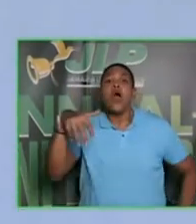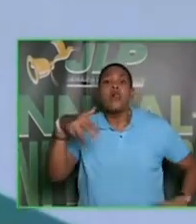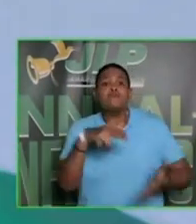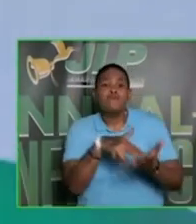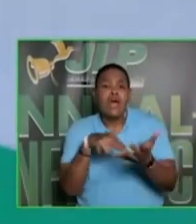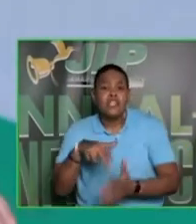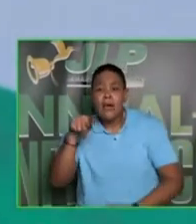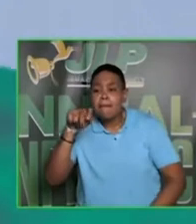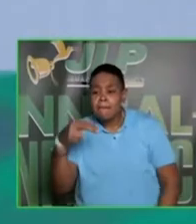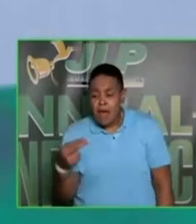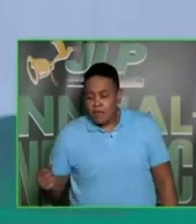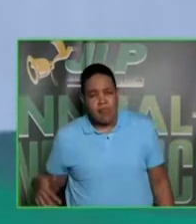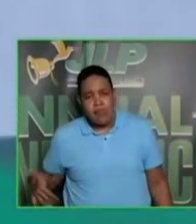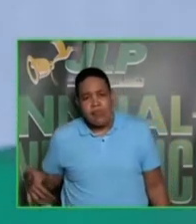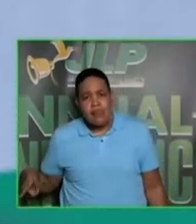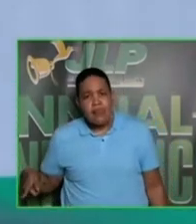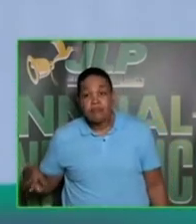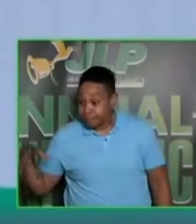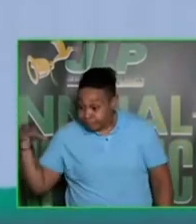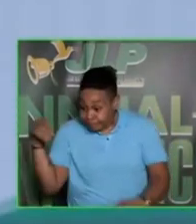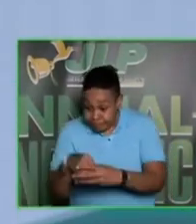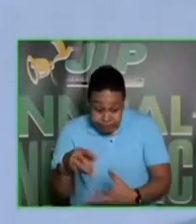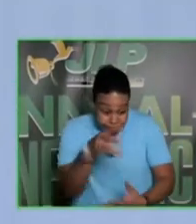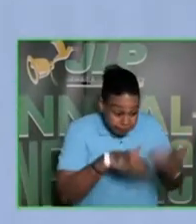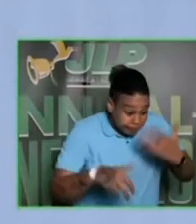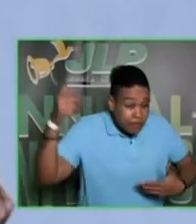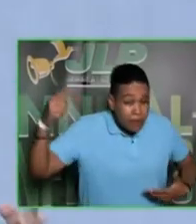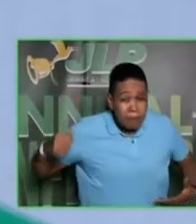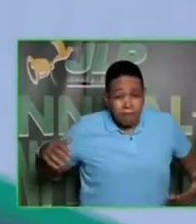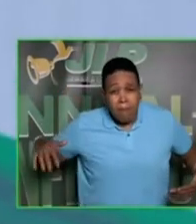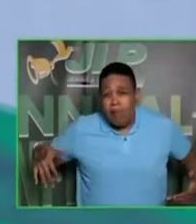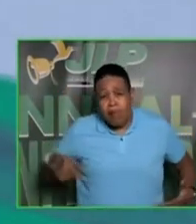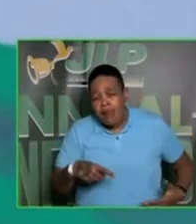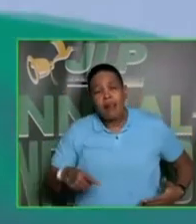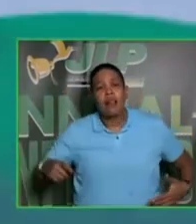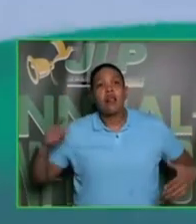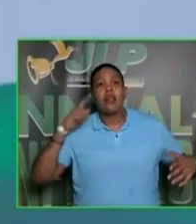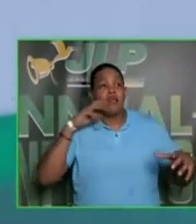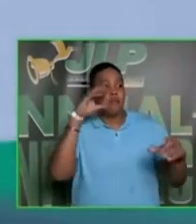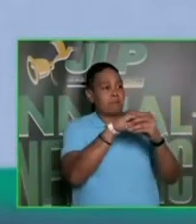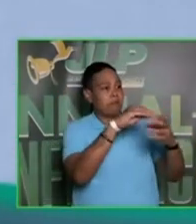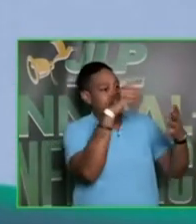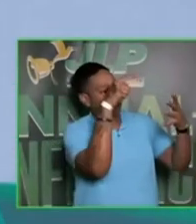on PATH, not part of the social pension, not captured anywhere or